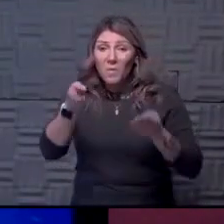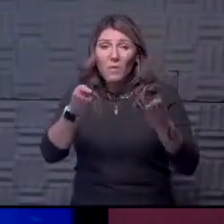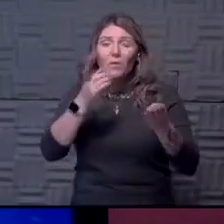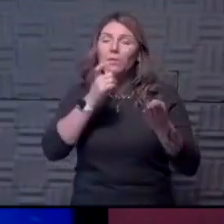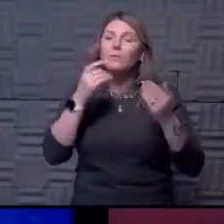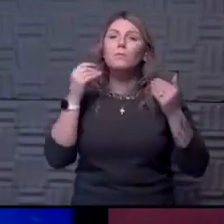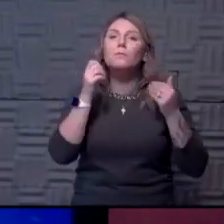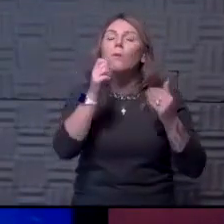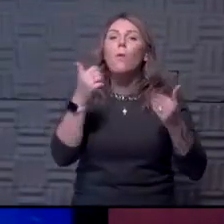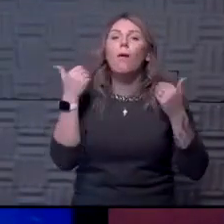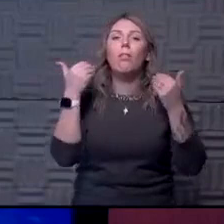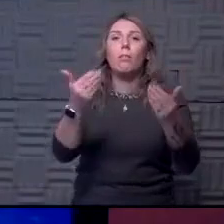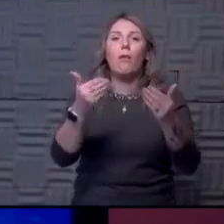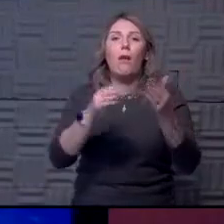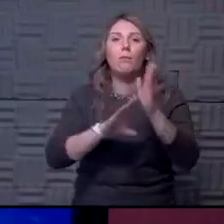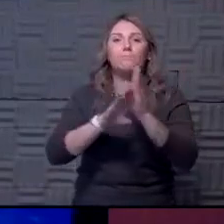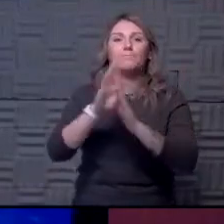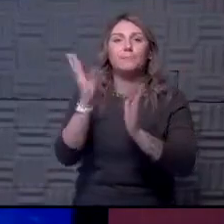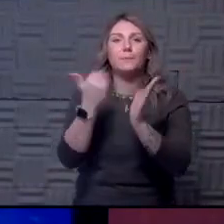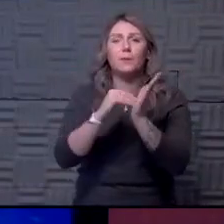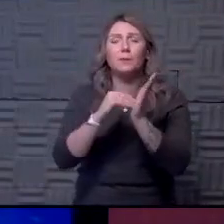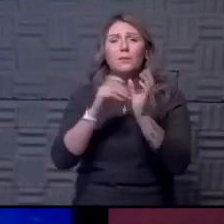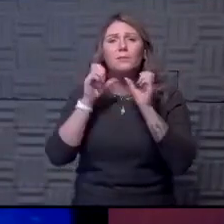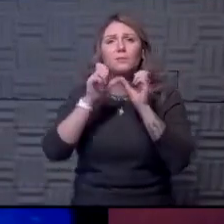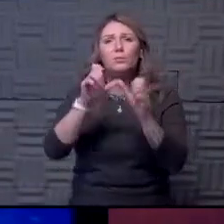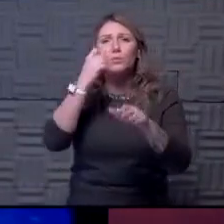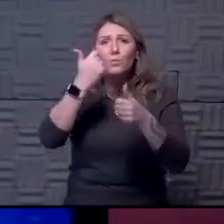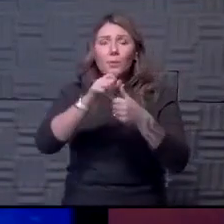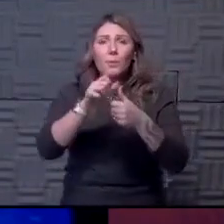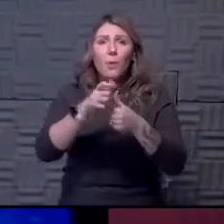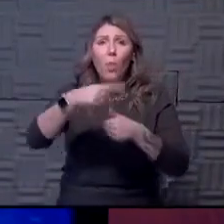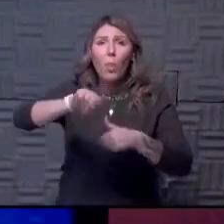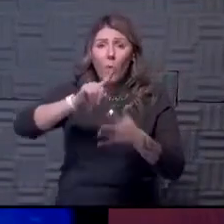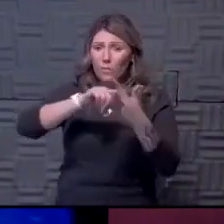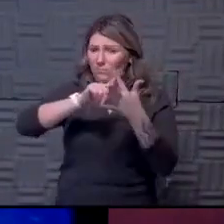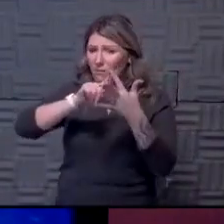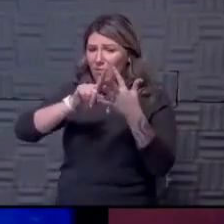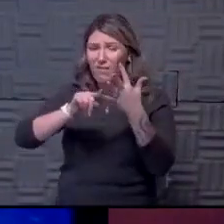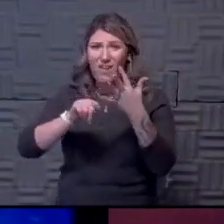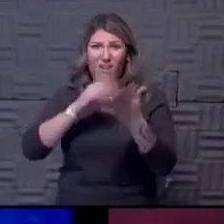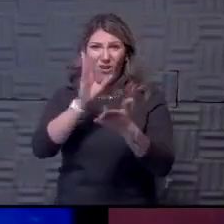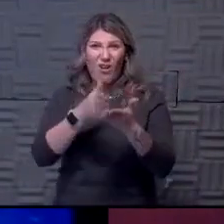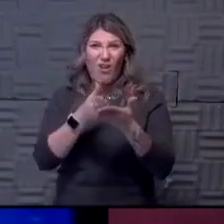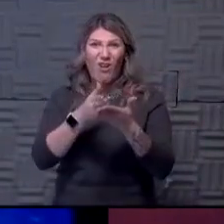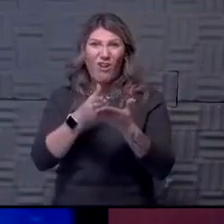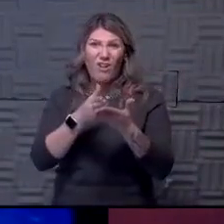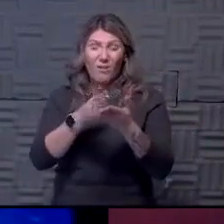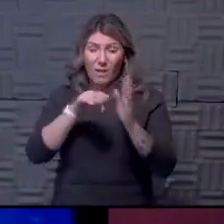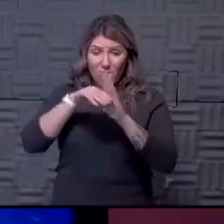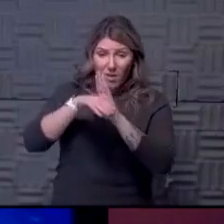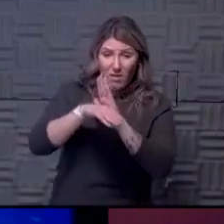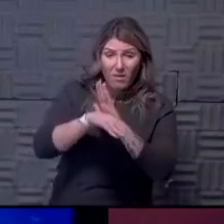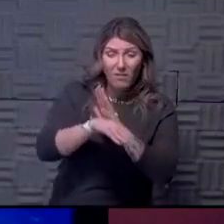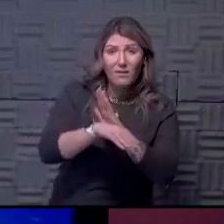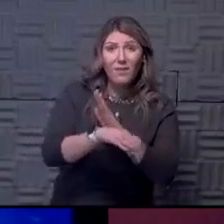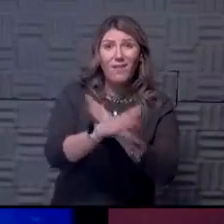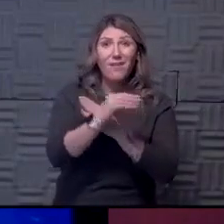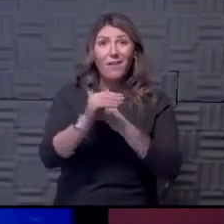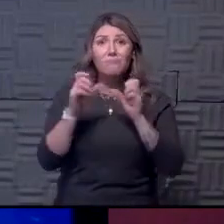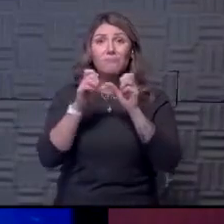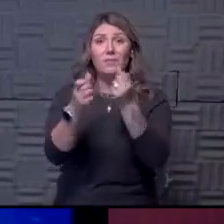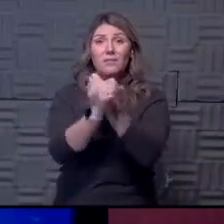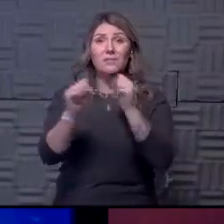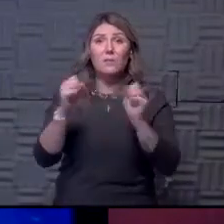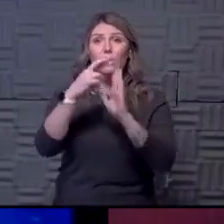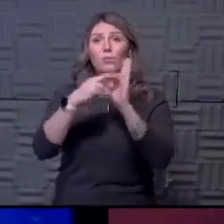again. Make sure you continue to remember that those things which have bent the curve and have kept you safe the rules of